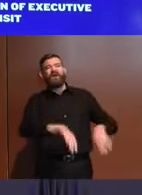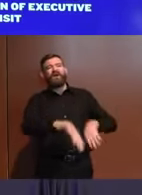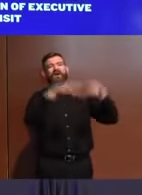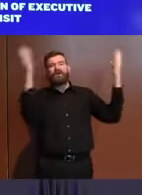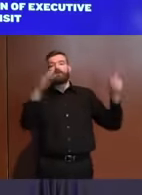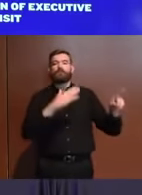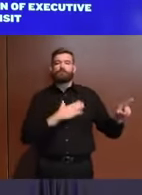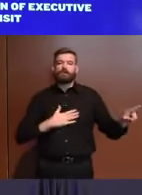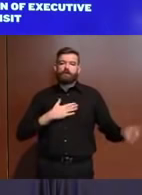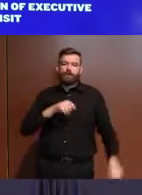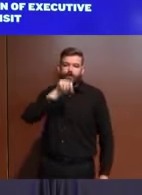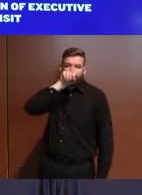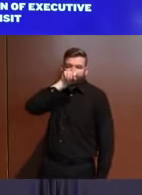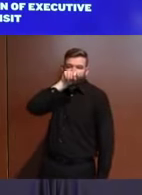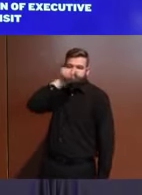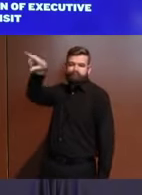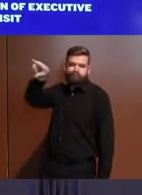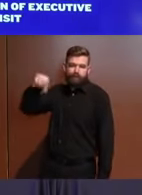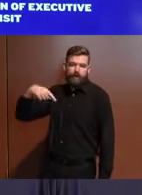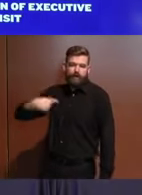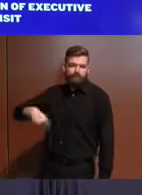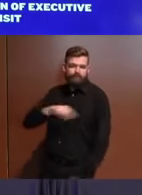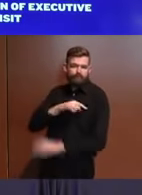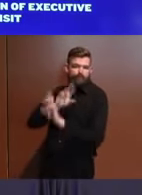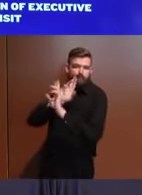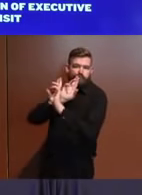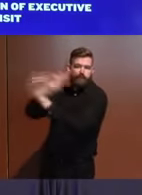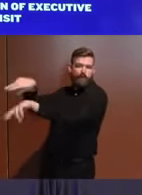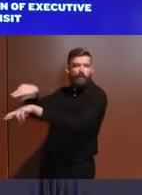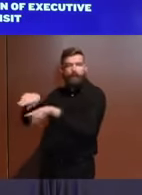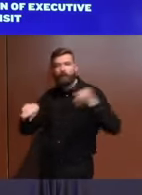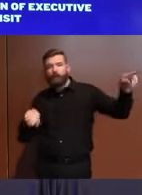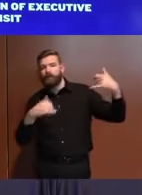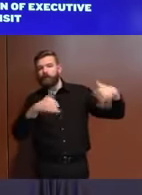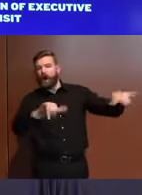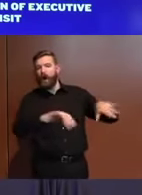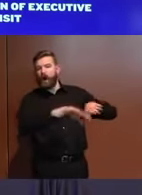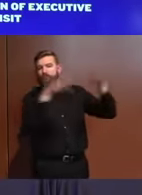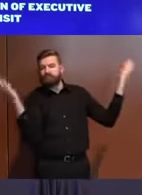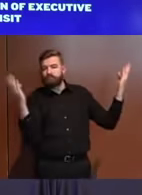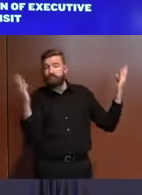out to us. Again, at the same general website, you can see it behind me,